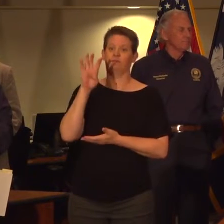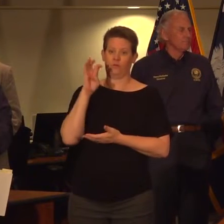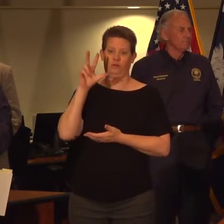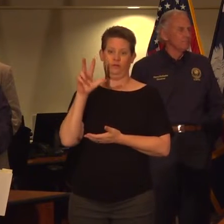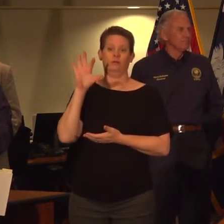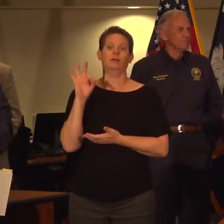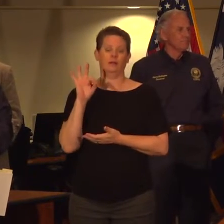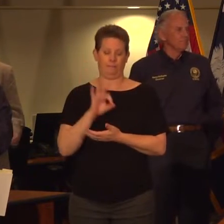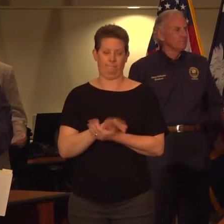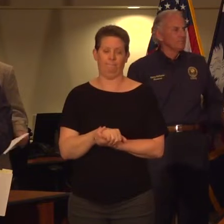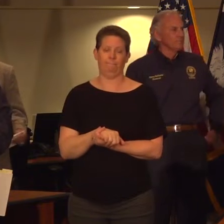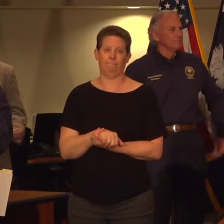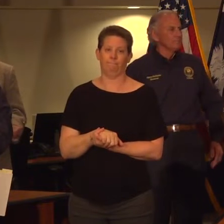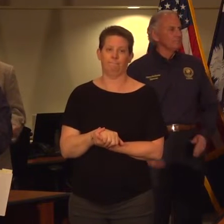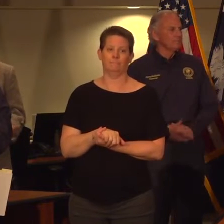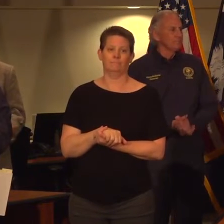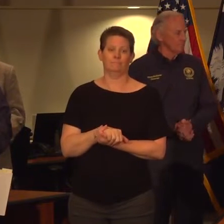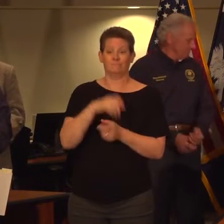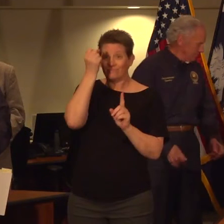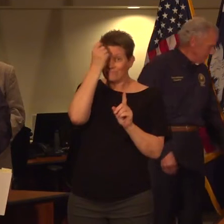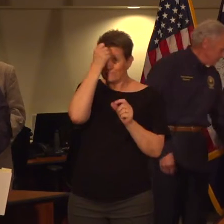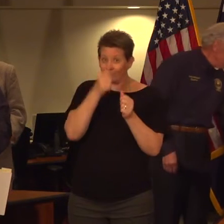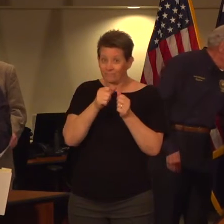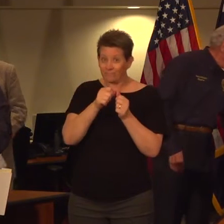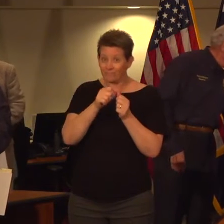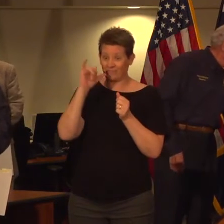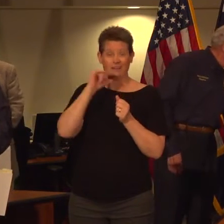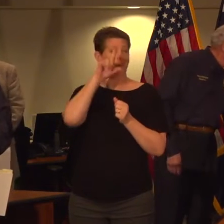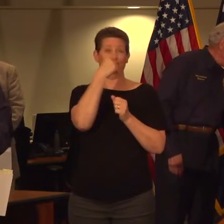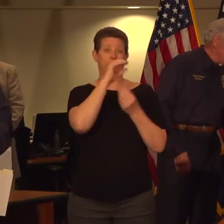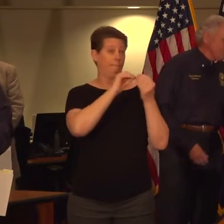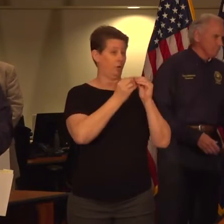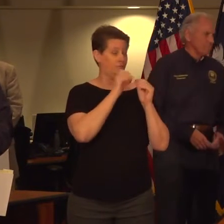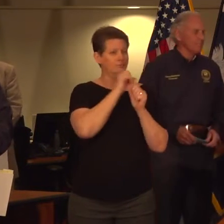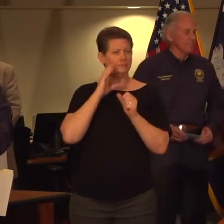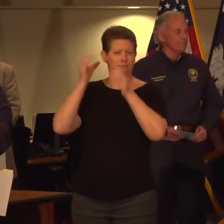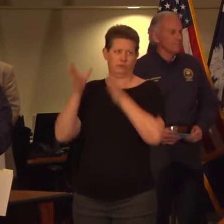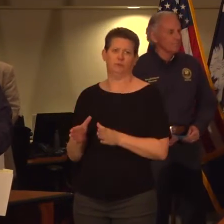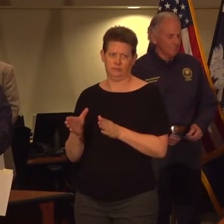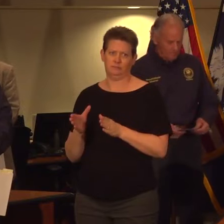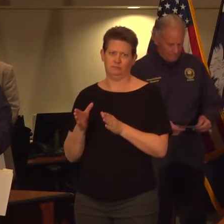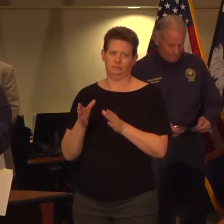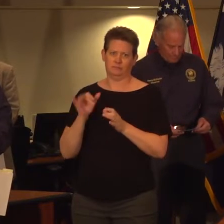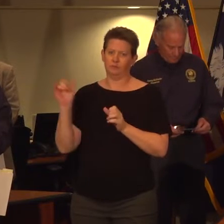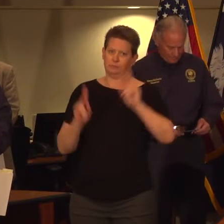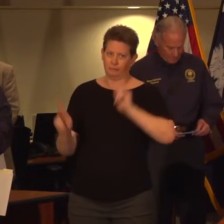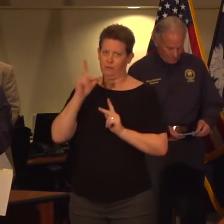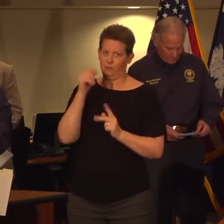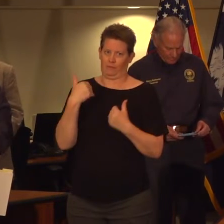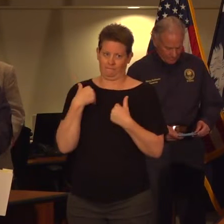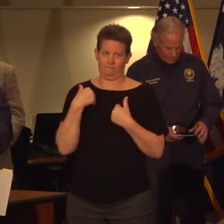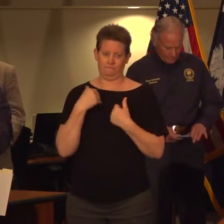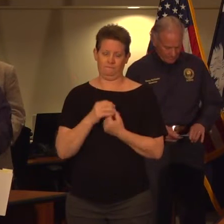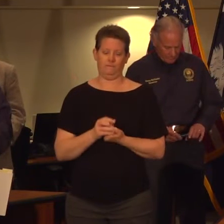4,439. And we don't want anyone to forget that we're always talking about people, not numbers, and that